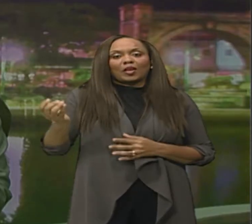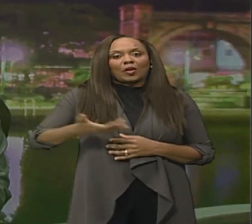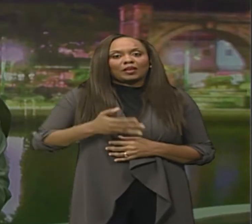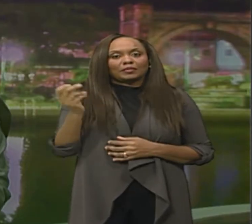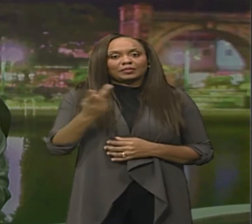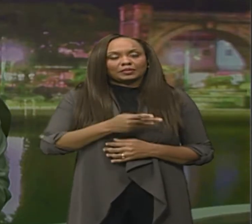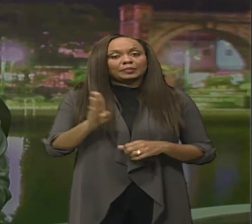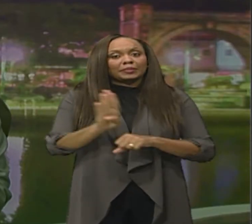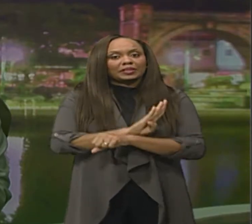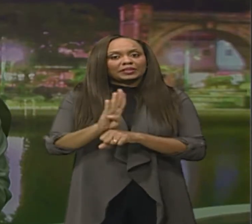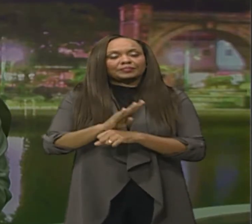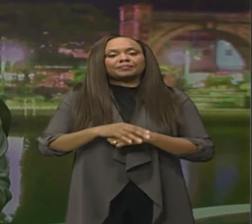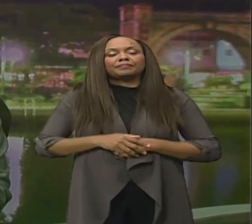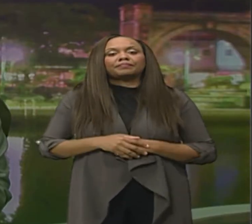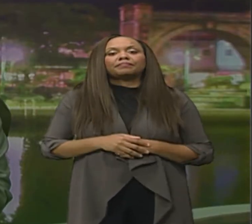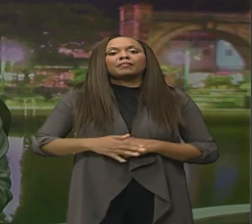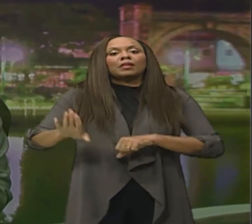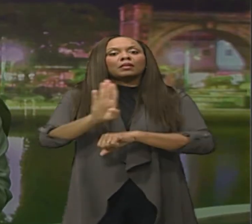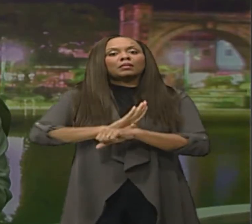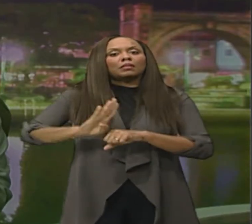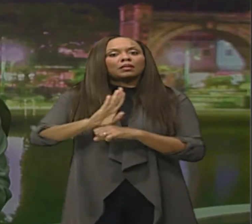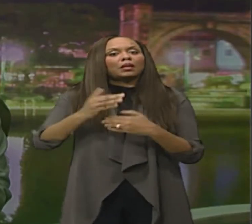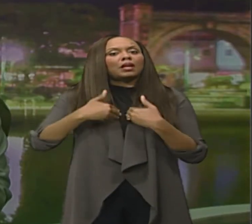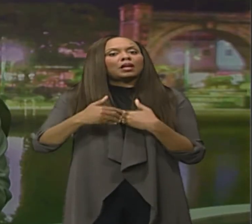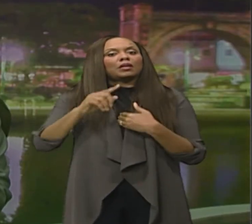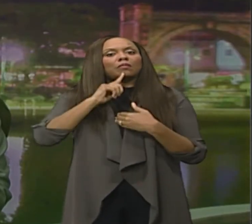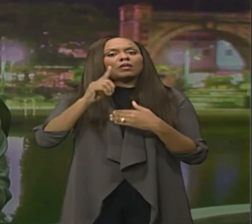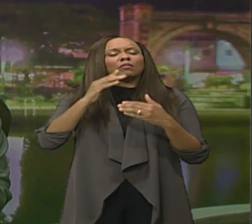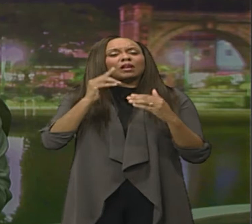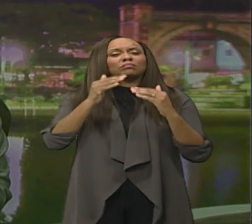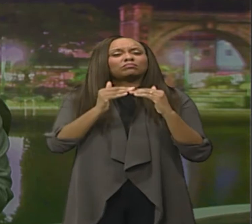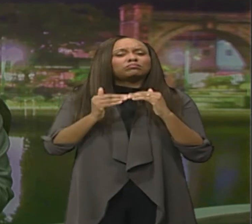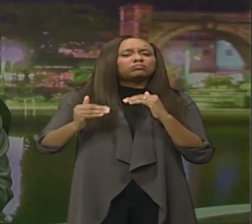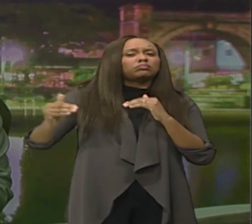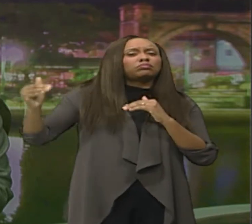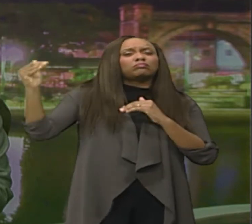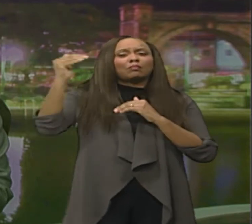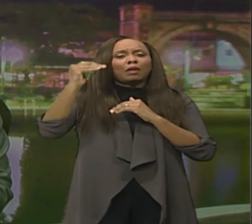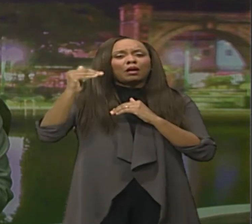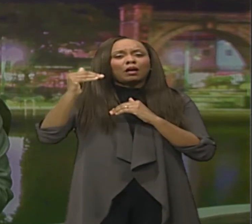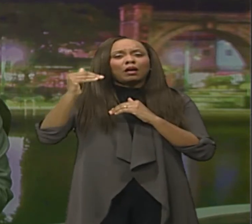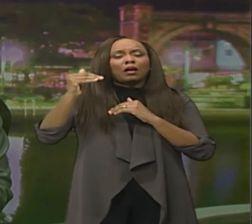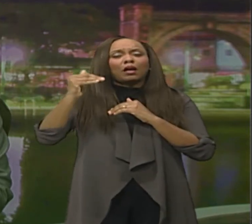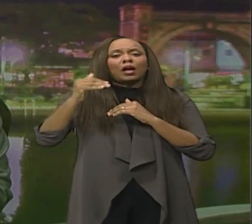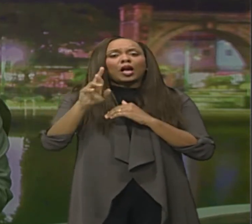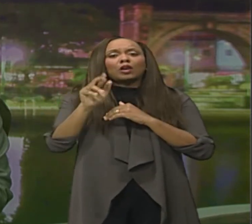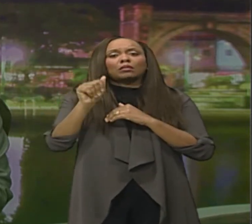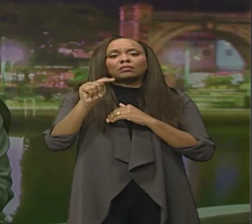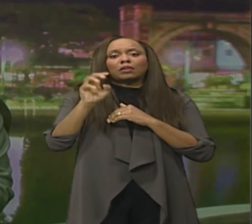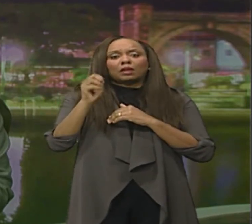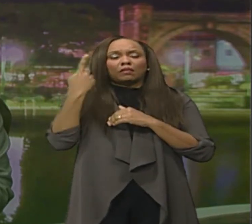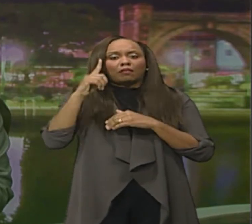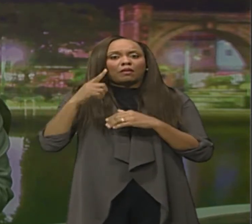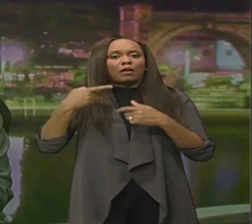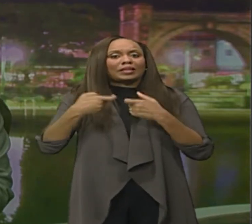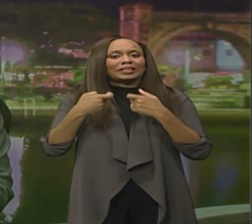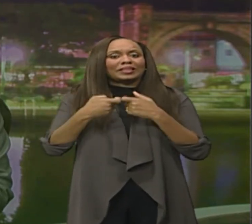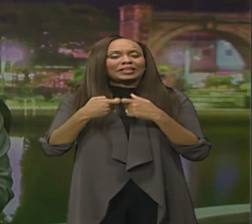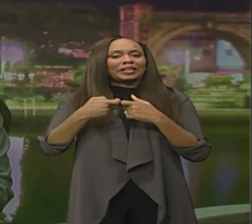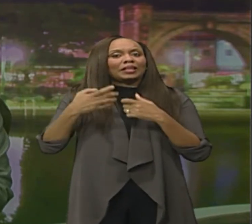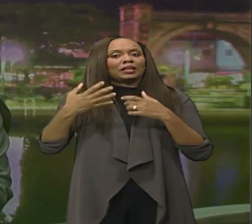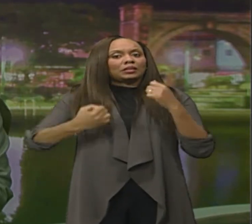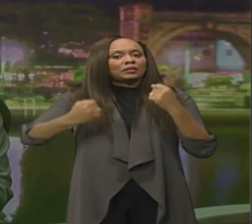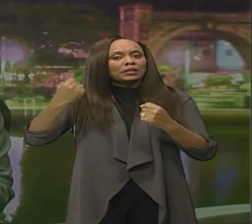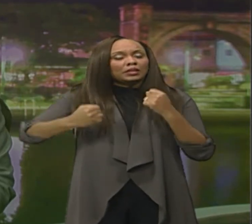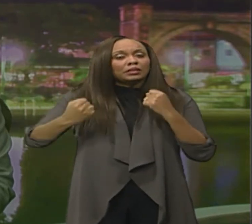Welcome back. Well, in business tonight, Barbados has one of the highest penetration rates for electric vehicles in the Caribbean, and perhaps even